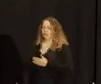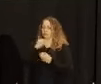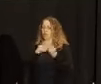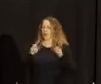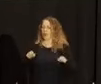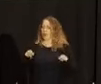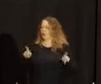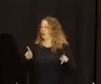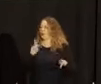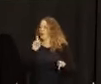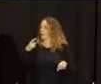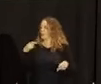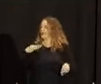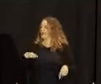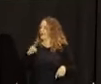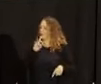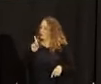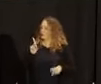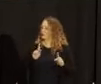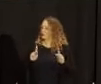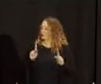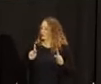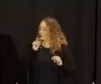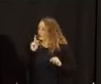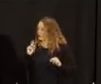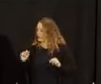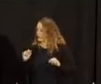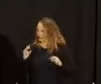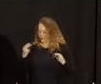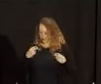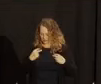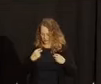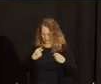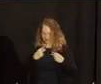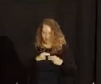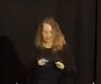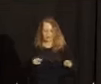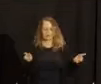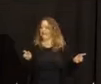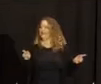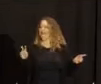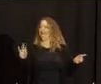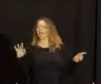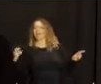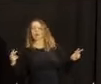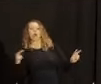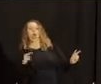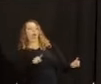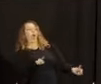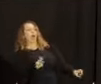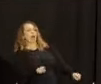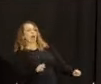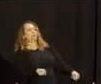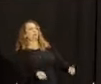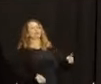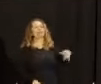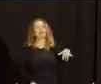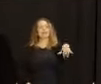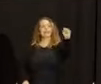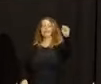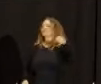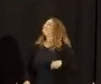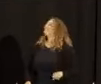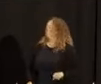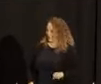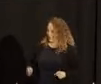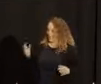not only beneficial for disabled people to see themselves, but also our families to see what's possible. Absolutely. And thank you